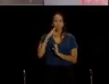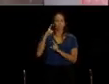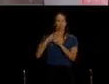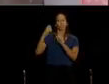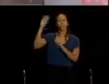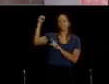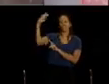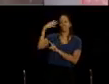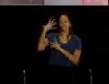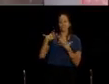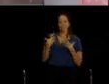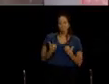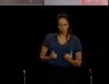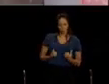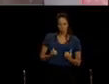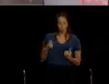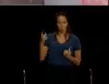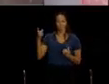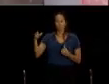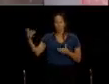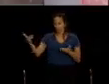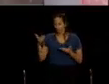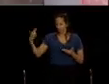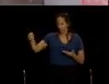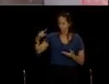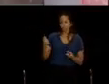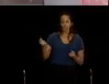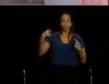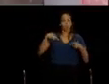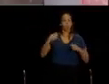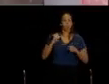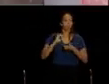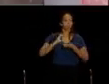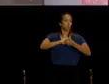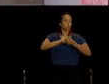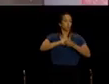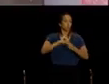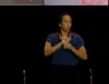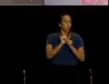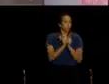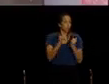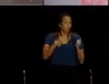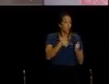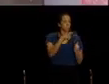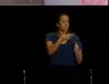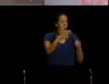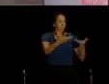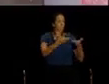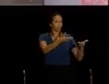up and work with us as we introduce our morning keynote speaker.